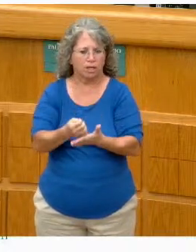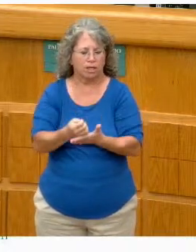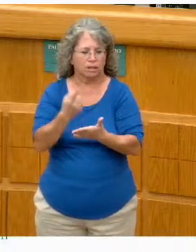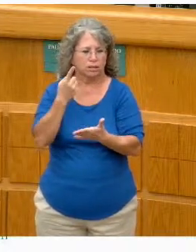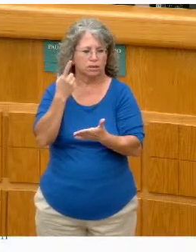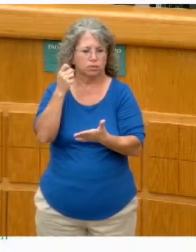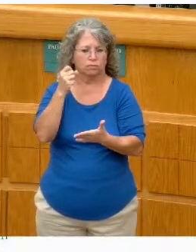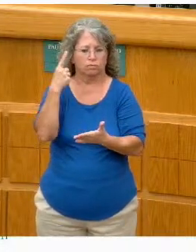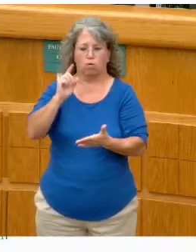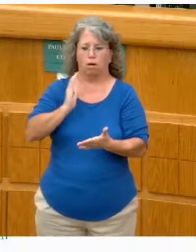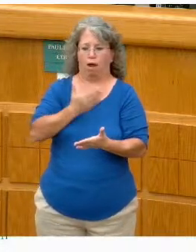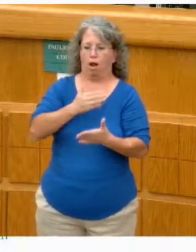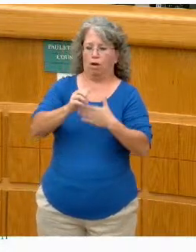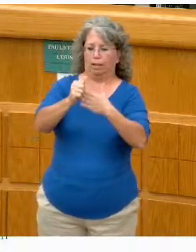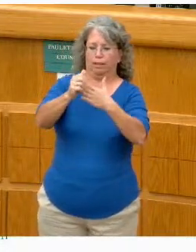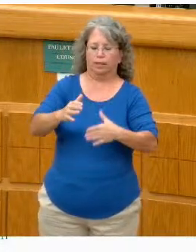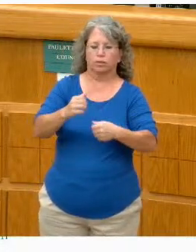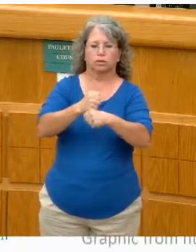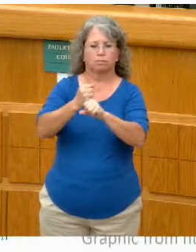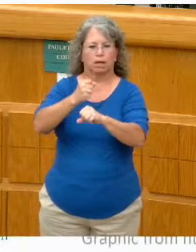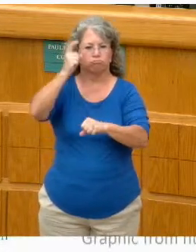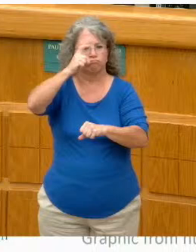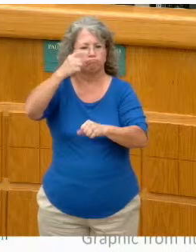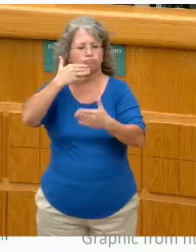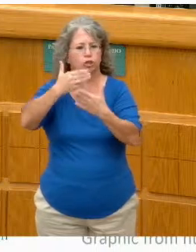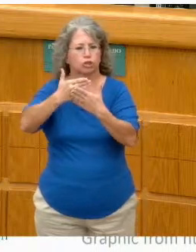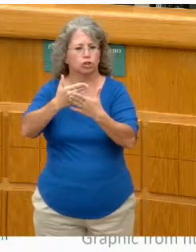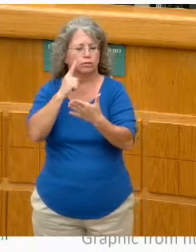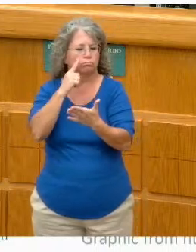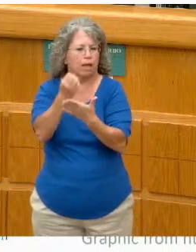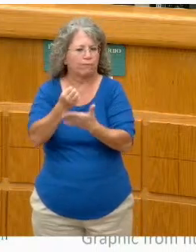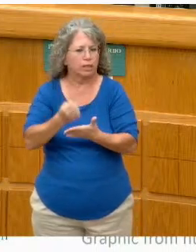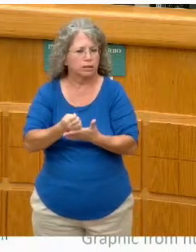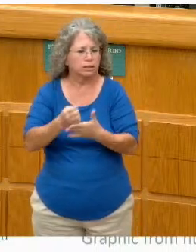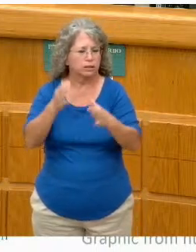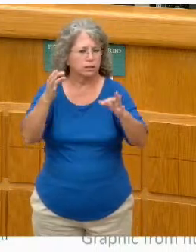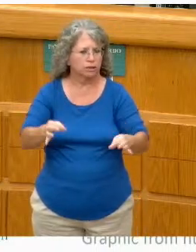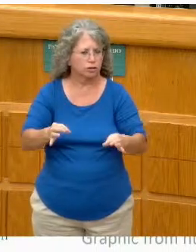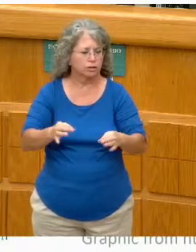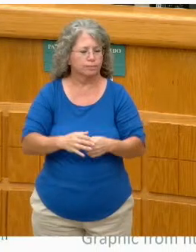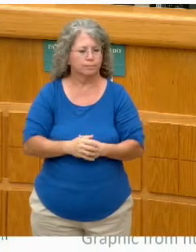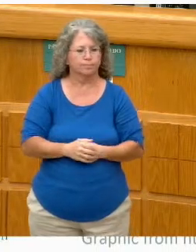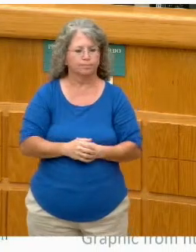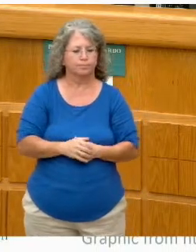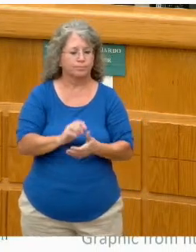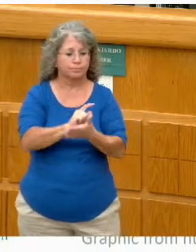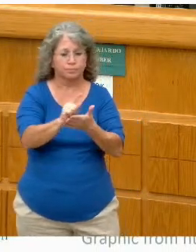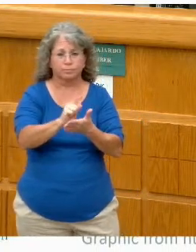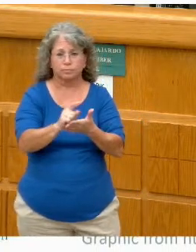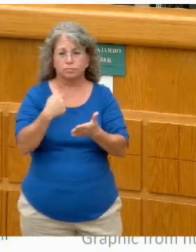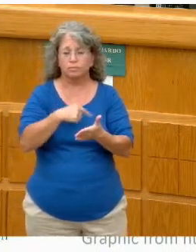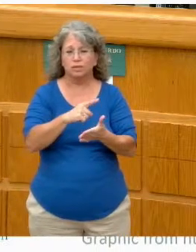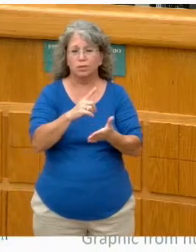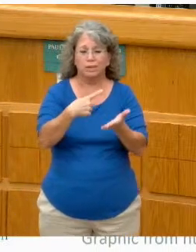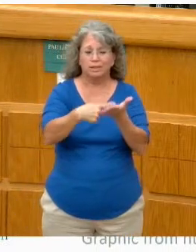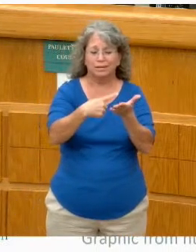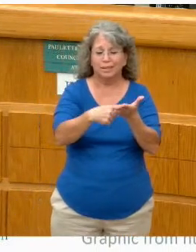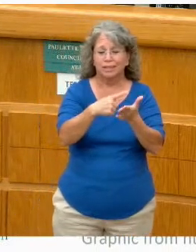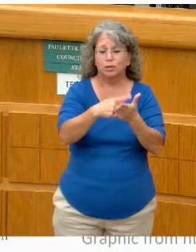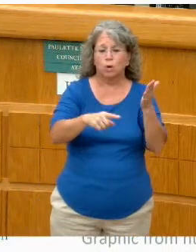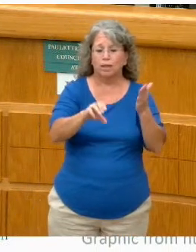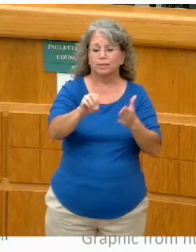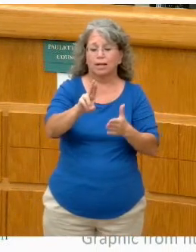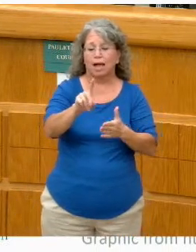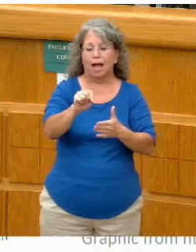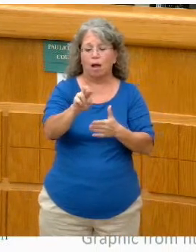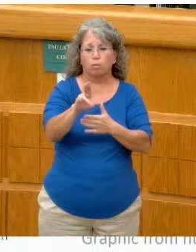can make informed decisions for us. Each week we talk about what an outbreak is. Once again,